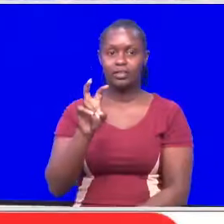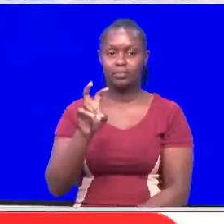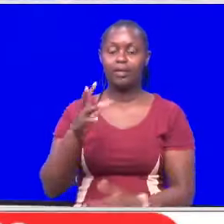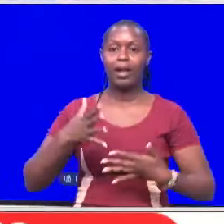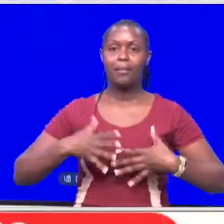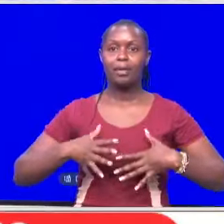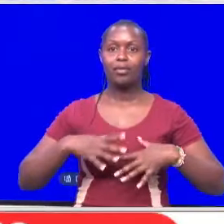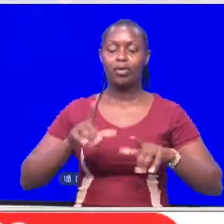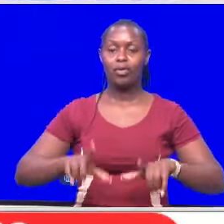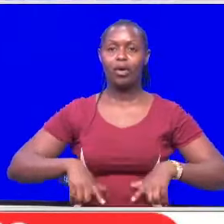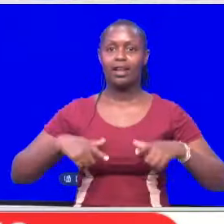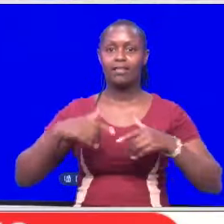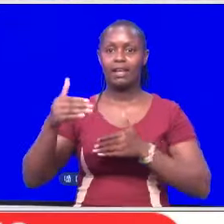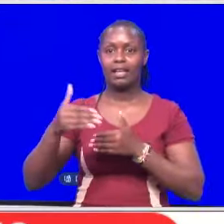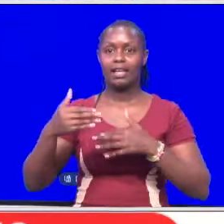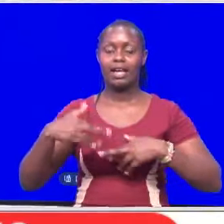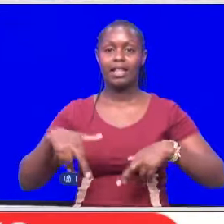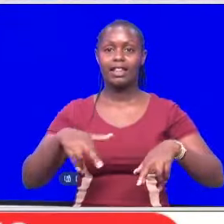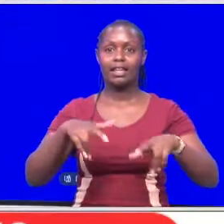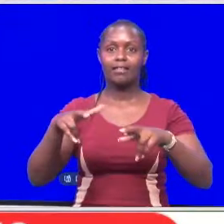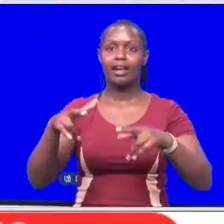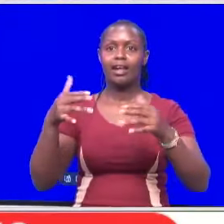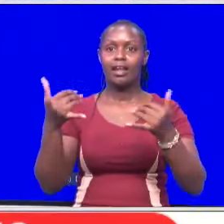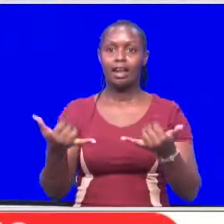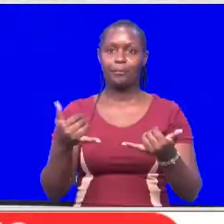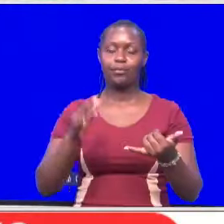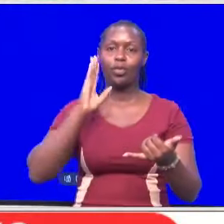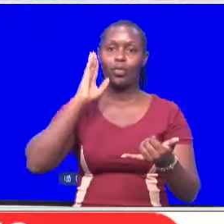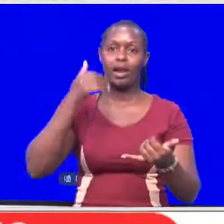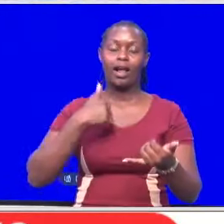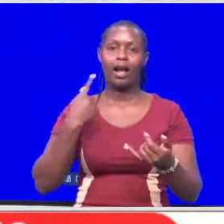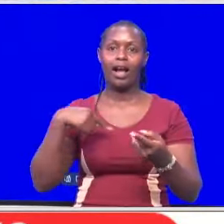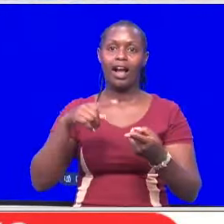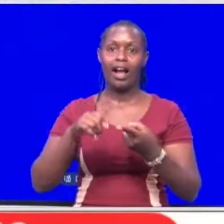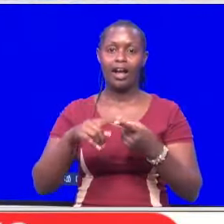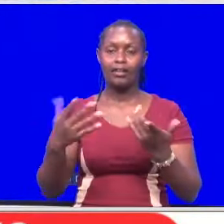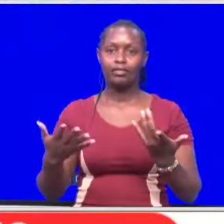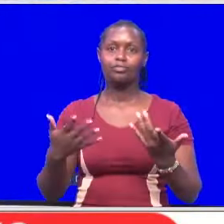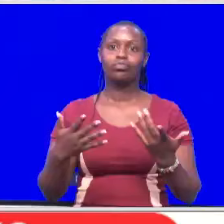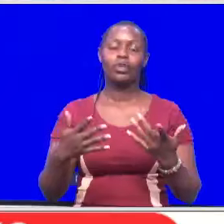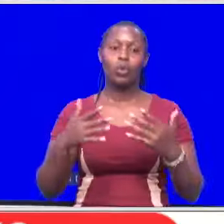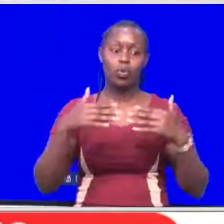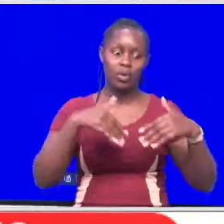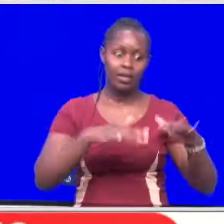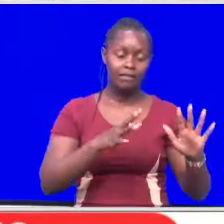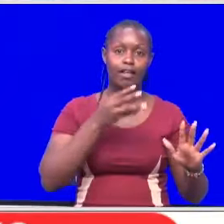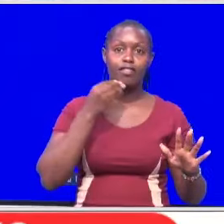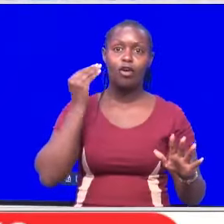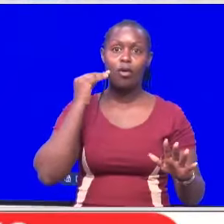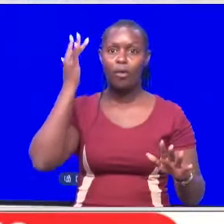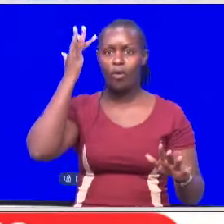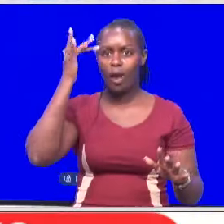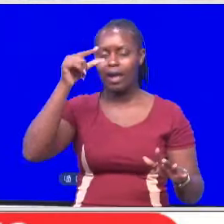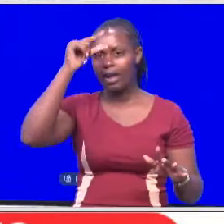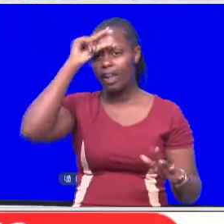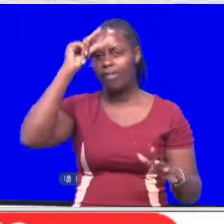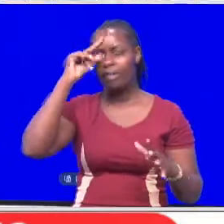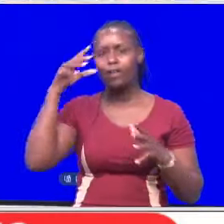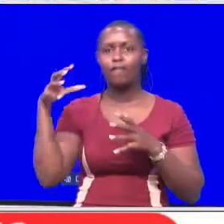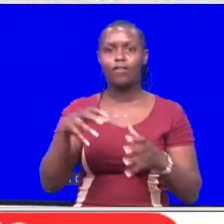living near the riverbanks will now have to spend the night out in the cold following the government's forceful evacuation and demolition of